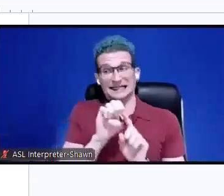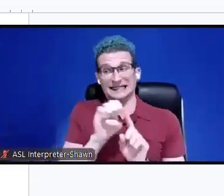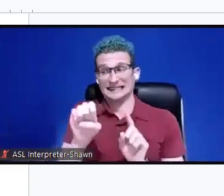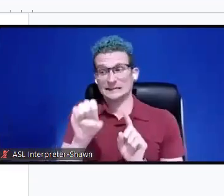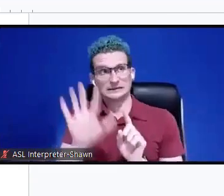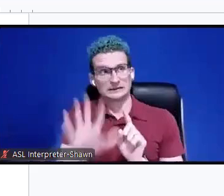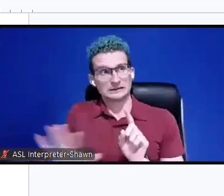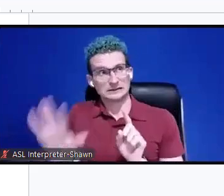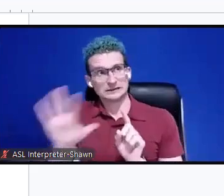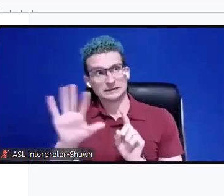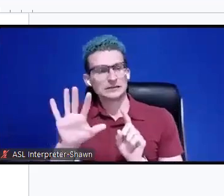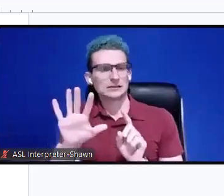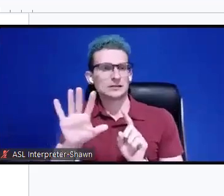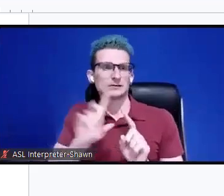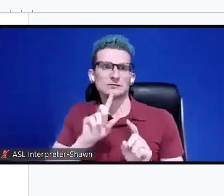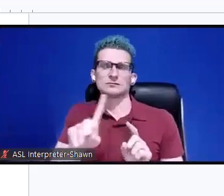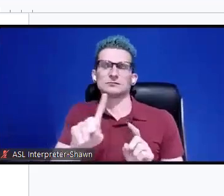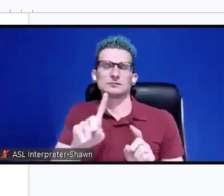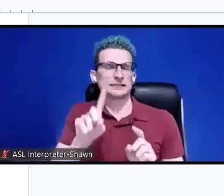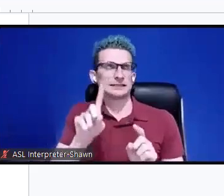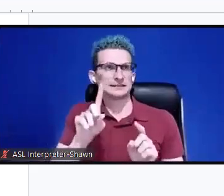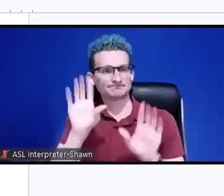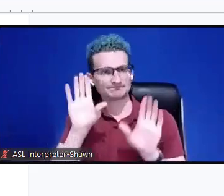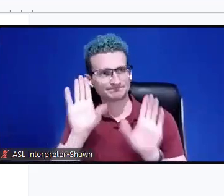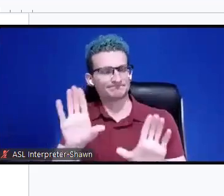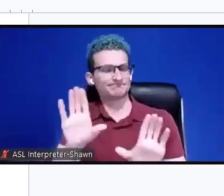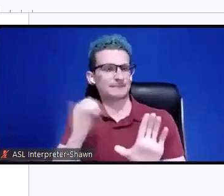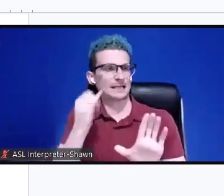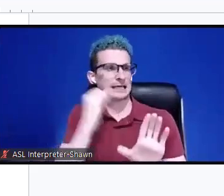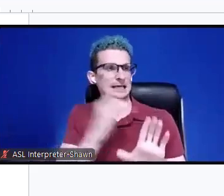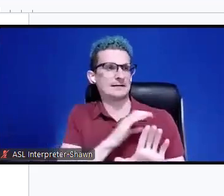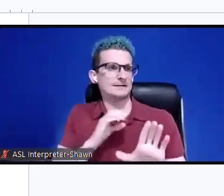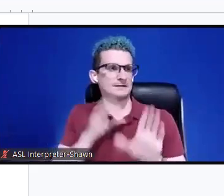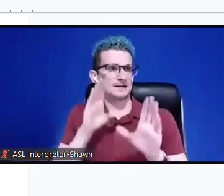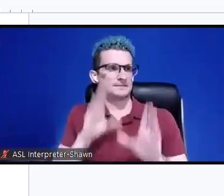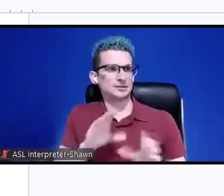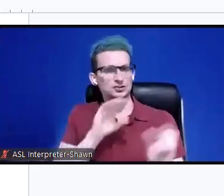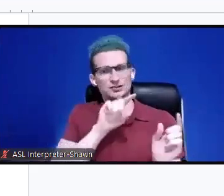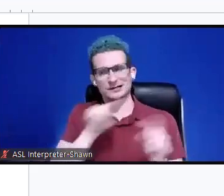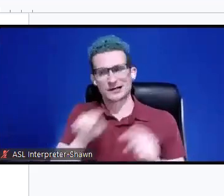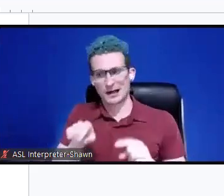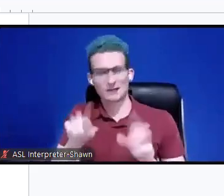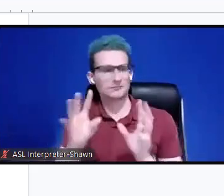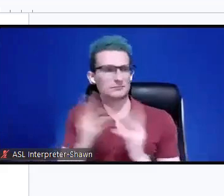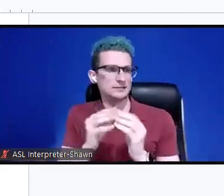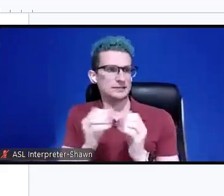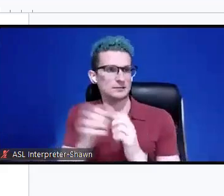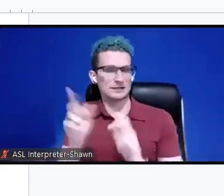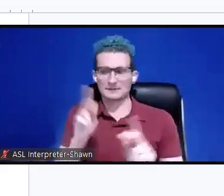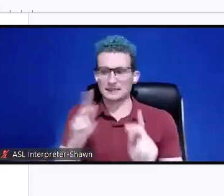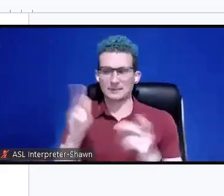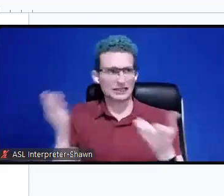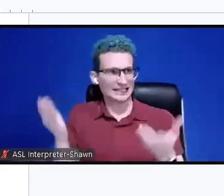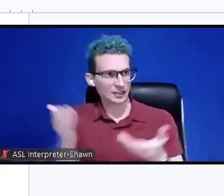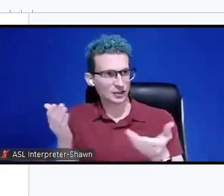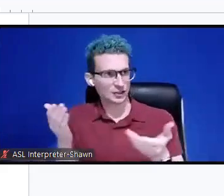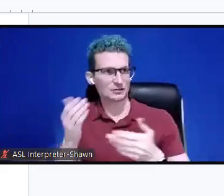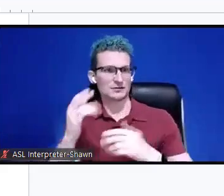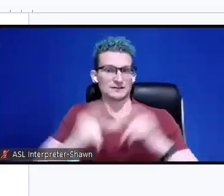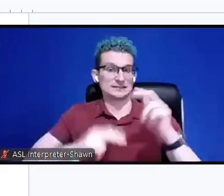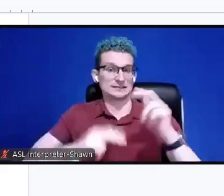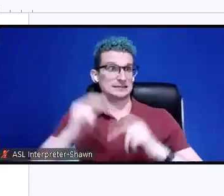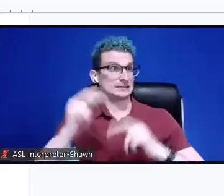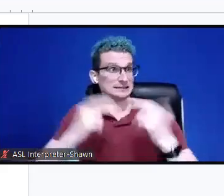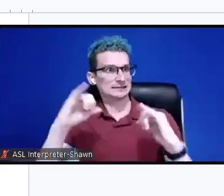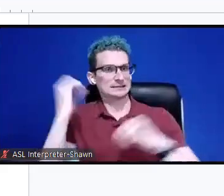think would be really good to have the commissioner really meet with the people down here. I mean, there's facilities are closing because they just don't